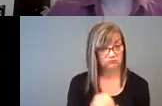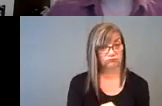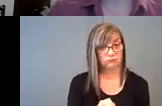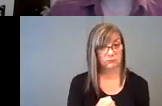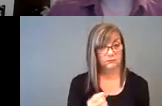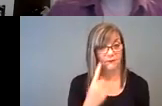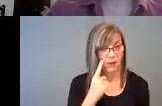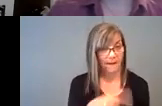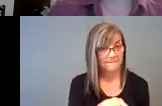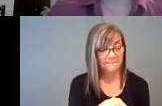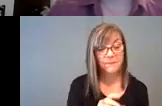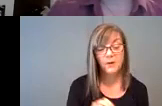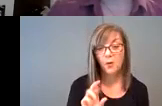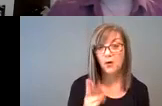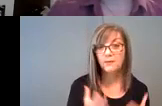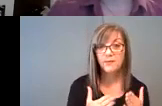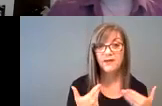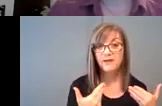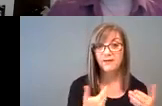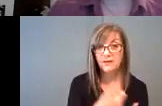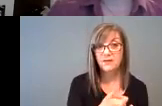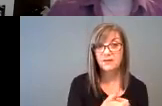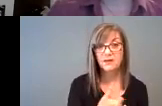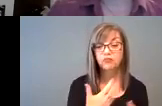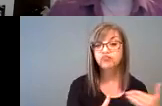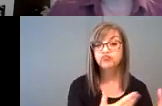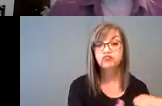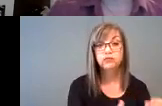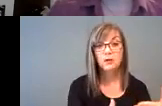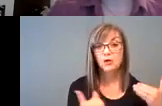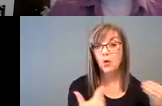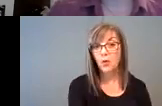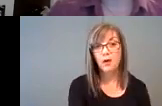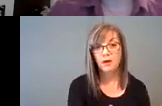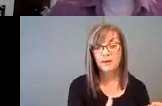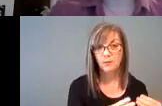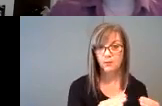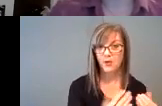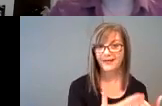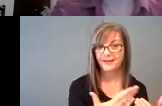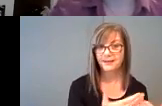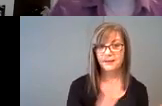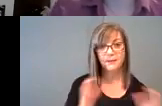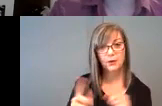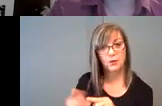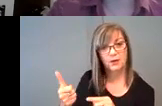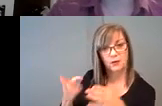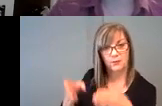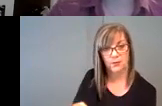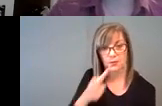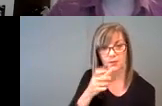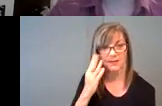to move forward from that event more easily than others might be, and it could depend on the support. Thank you for sharing